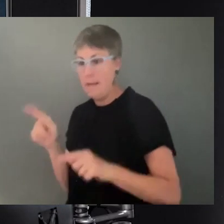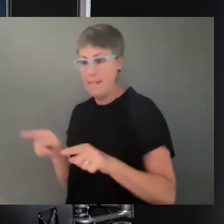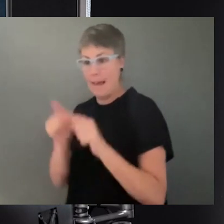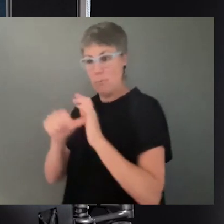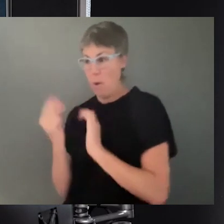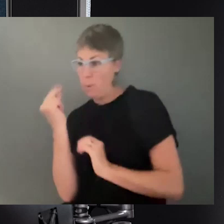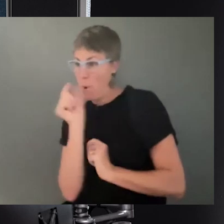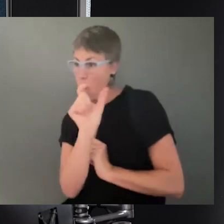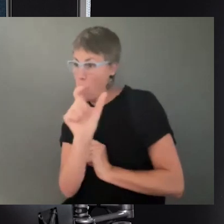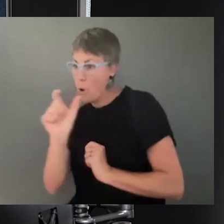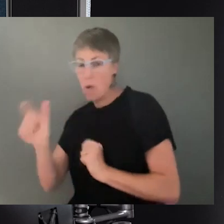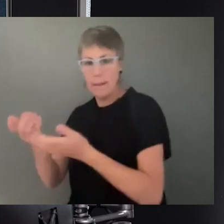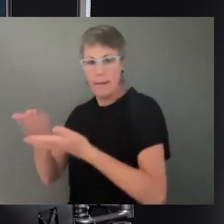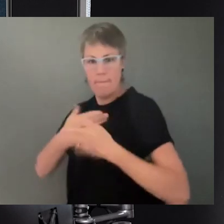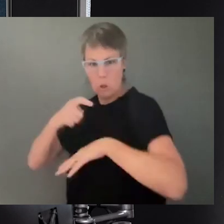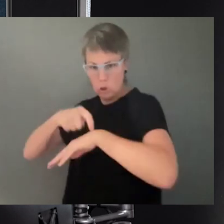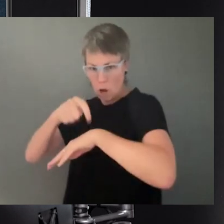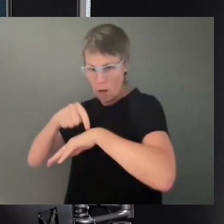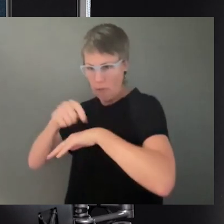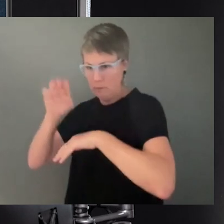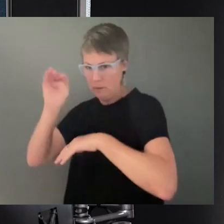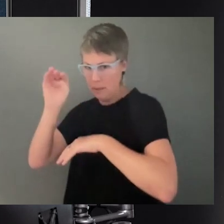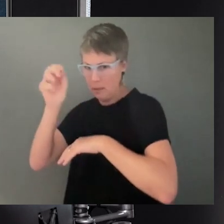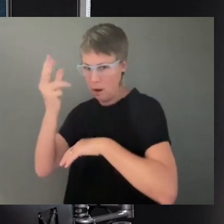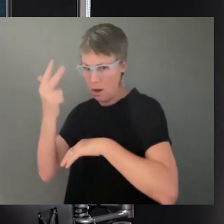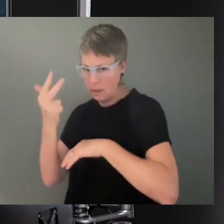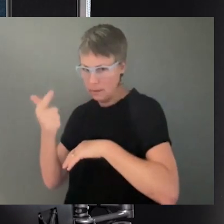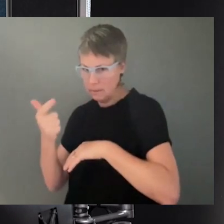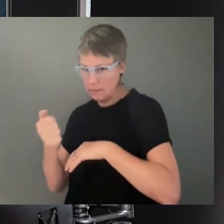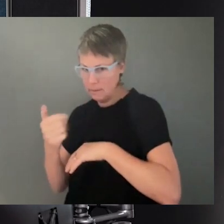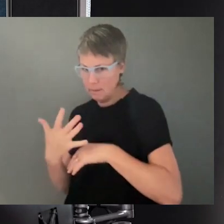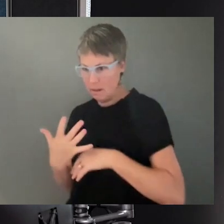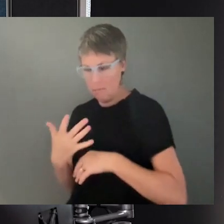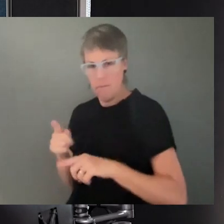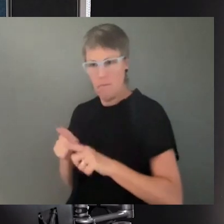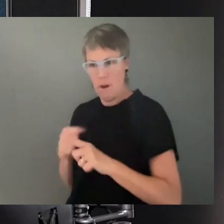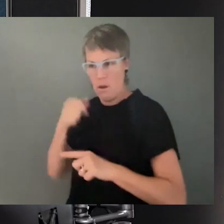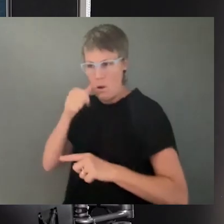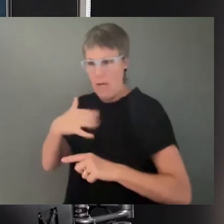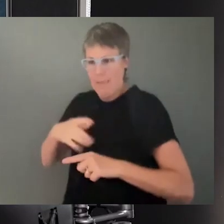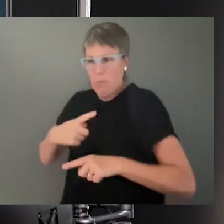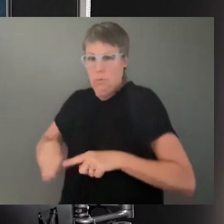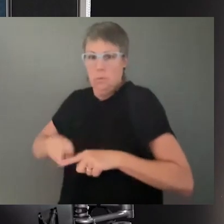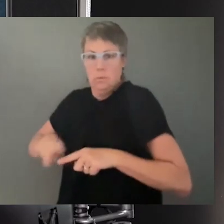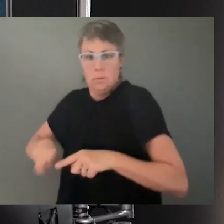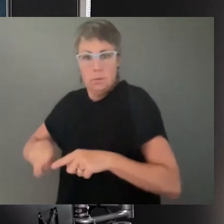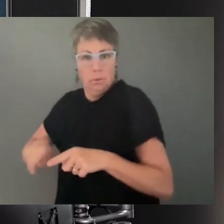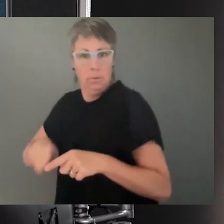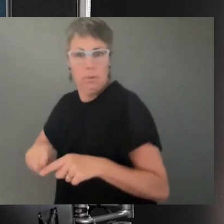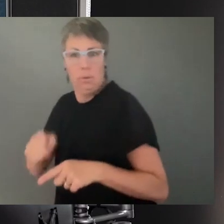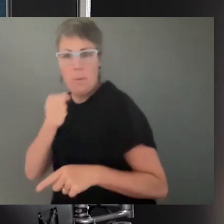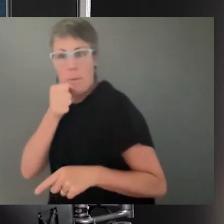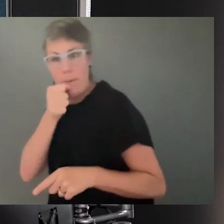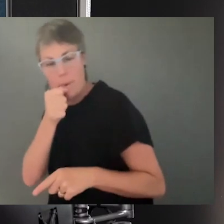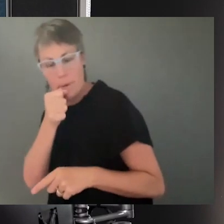time so that your interviews can time out, and we don't crash into the news. And then there's also myself coming through